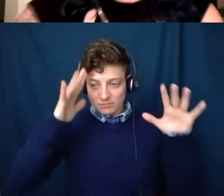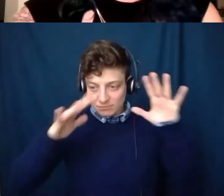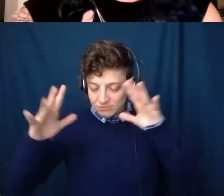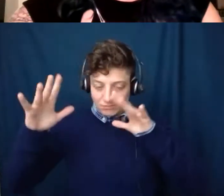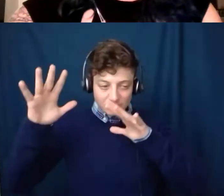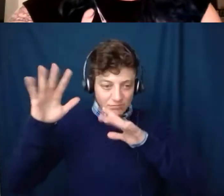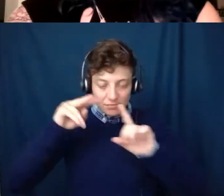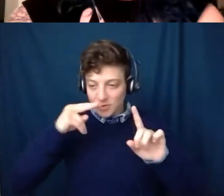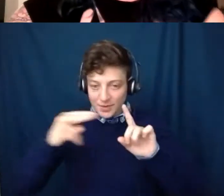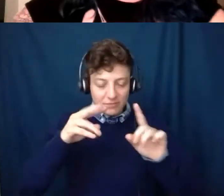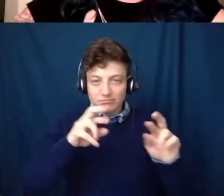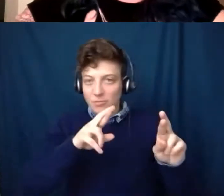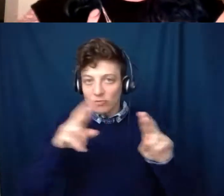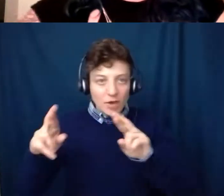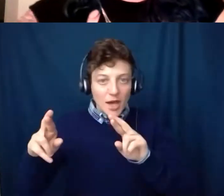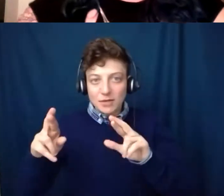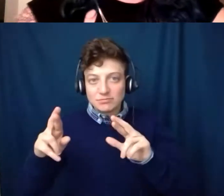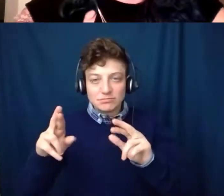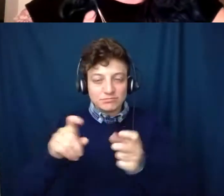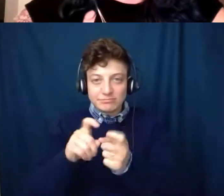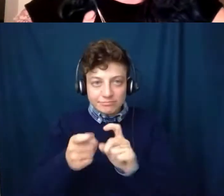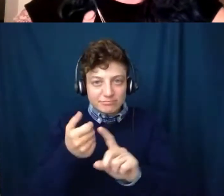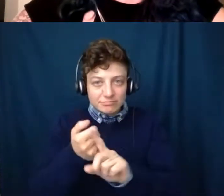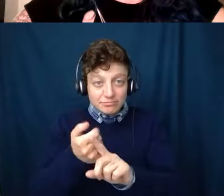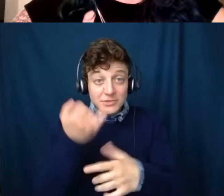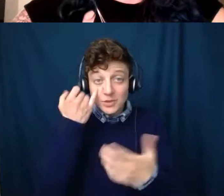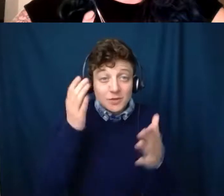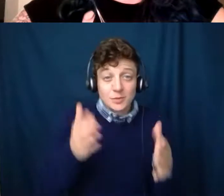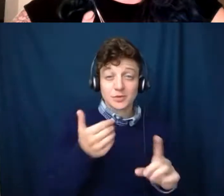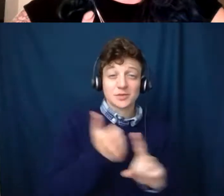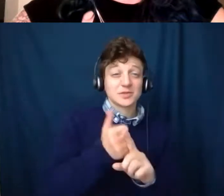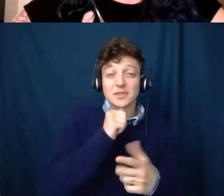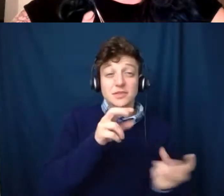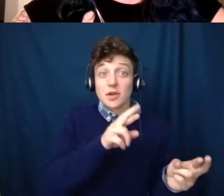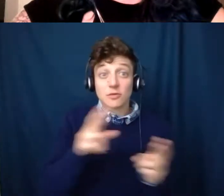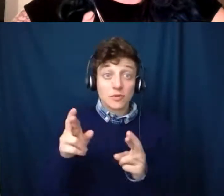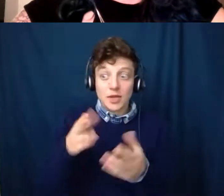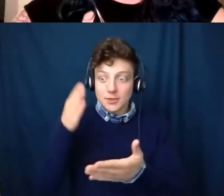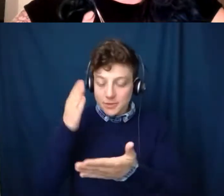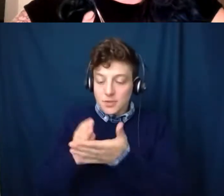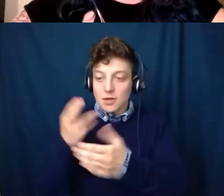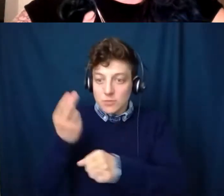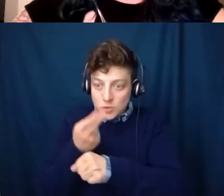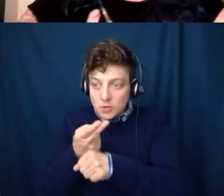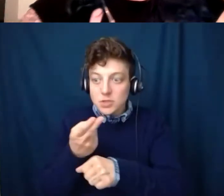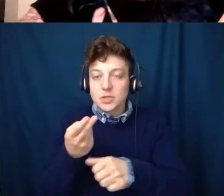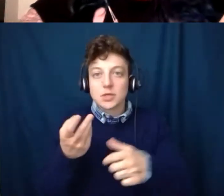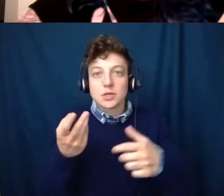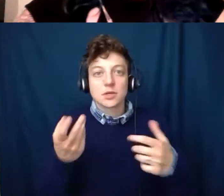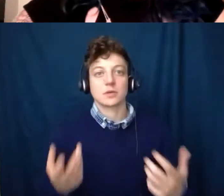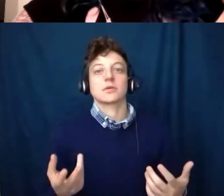to change stage. And so, if someone's not ready to stop using substances or limit their substance use, then I